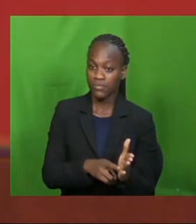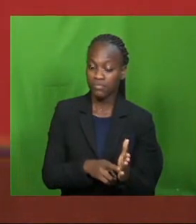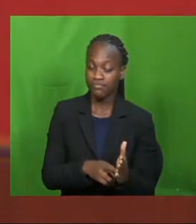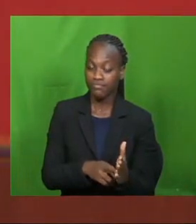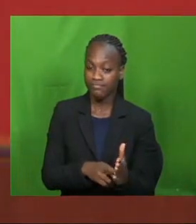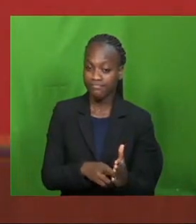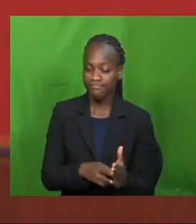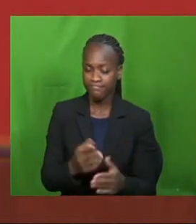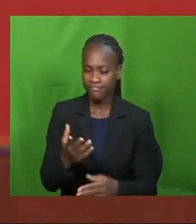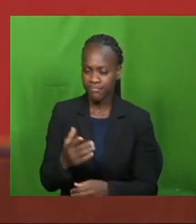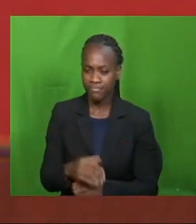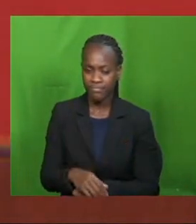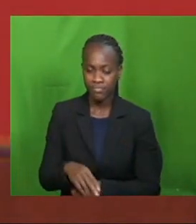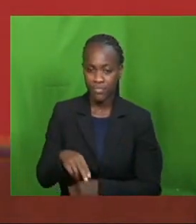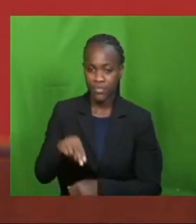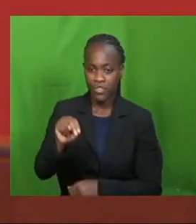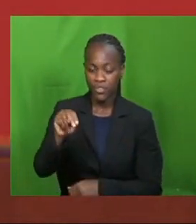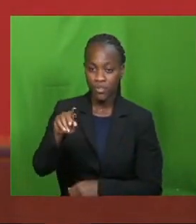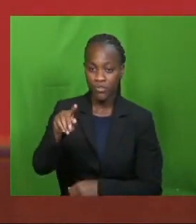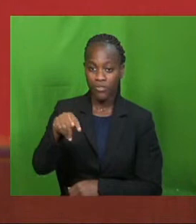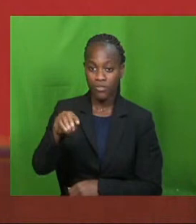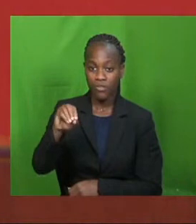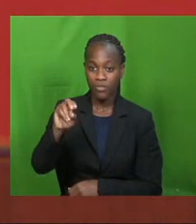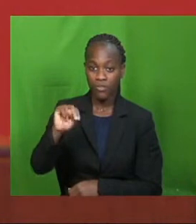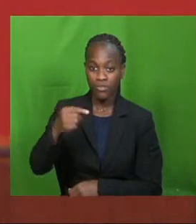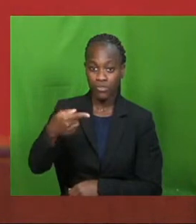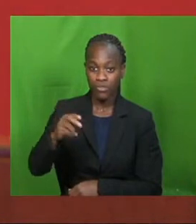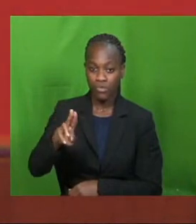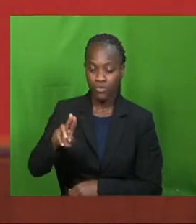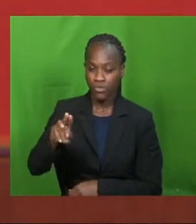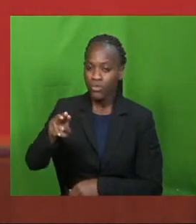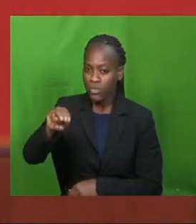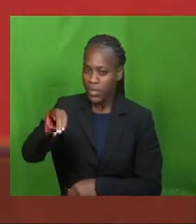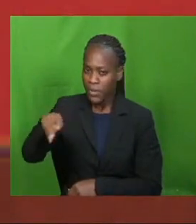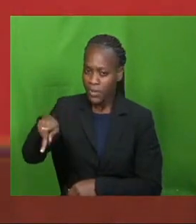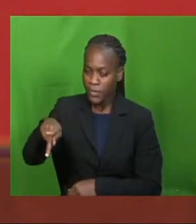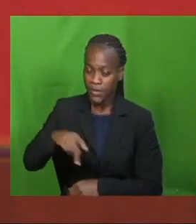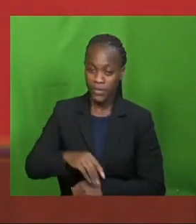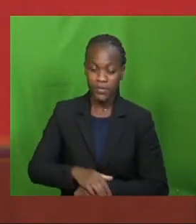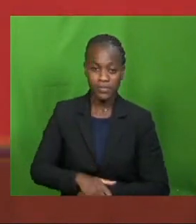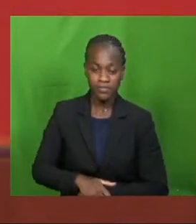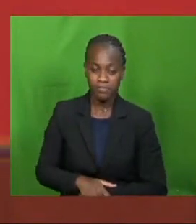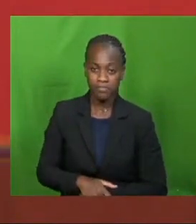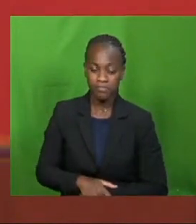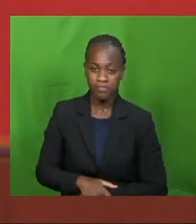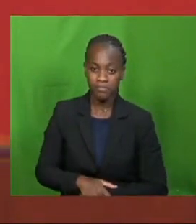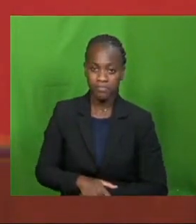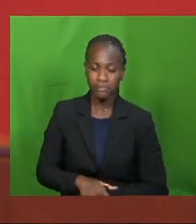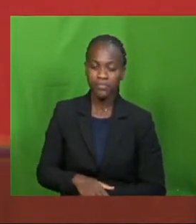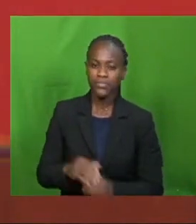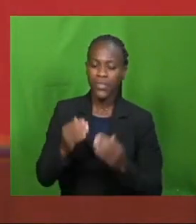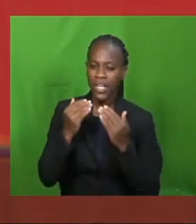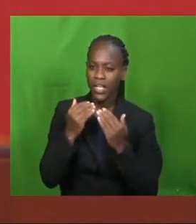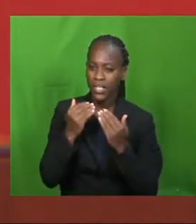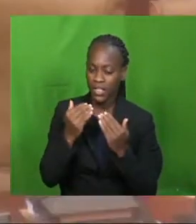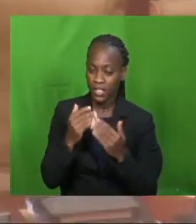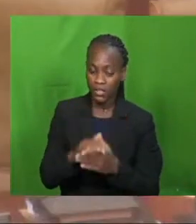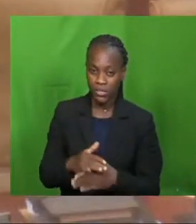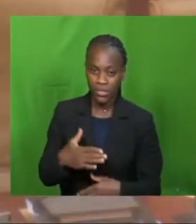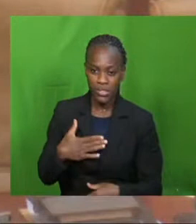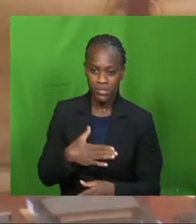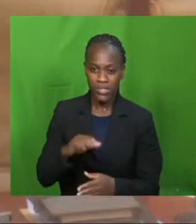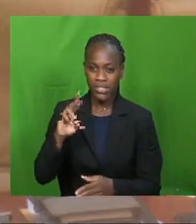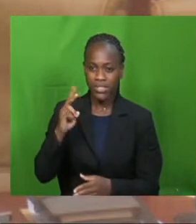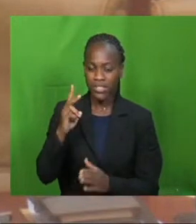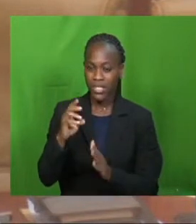Yes, Honourable Member for Northton. Well, thank you very much, Mr. Speaker. Mr. Speaker, the second paragraph